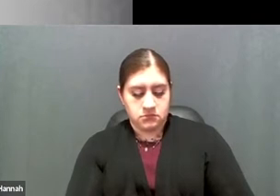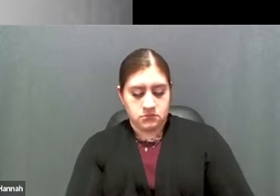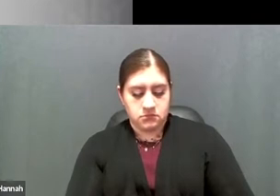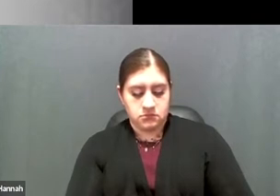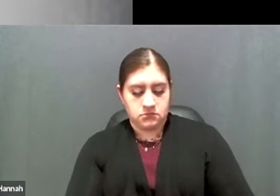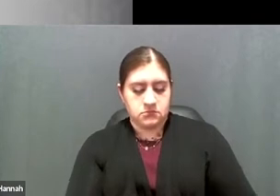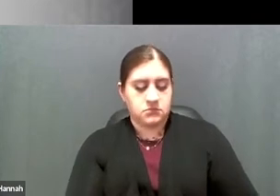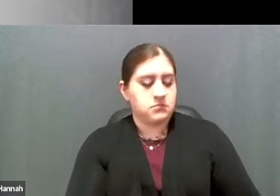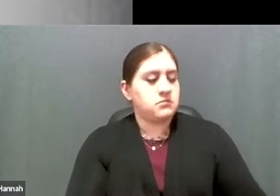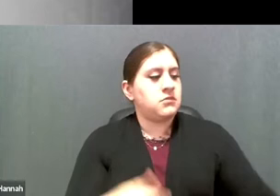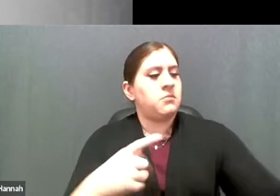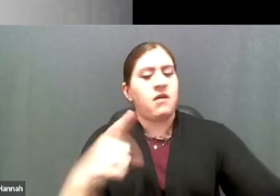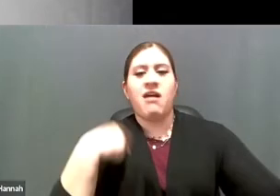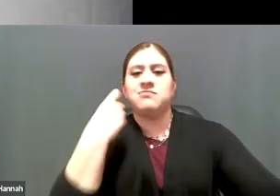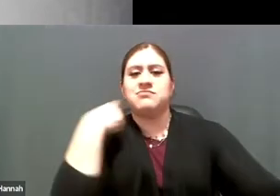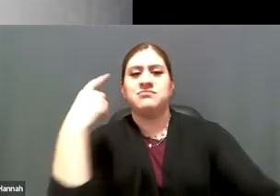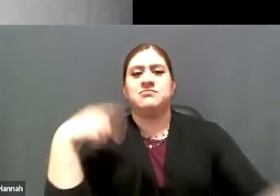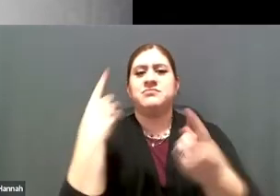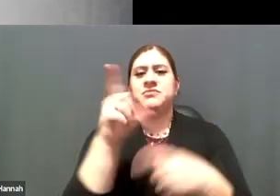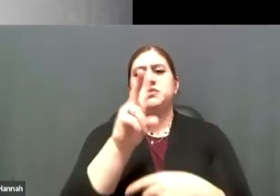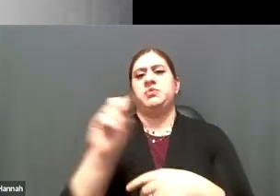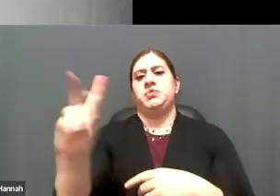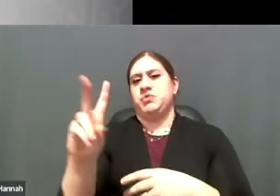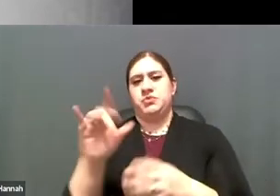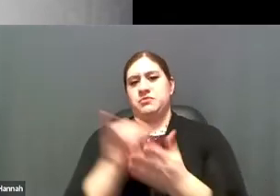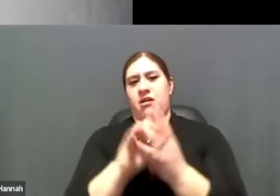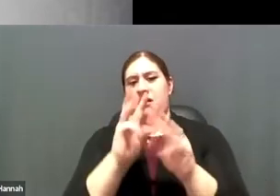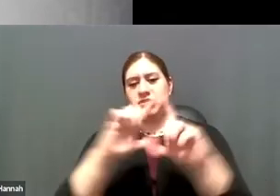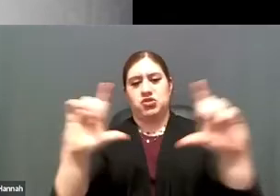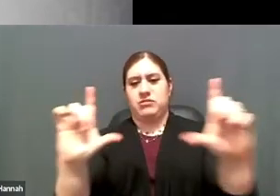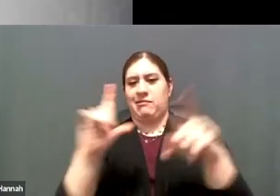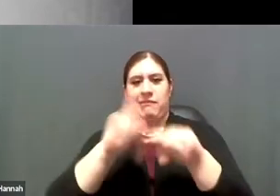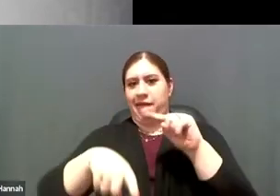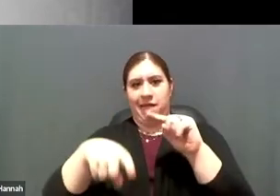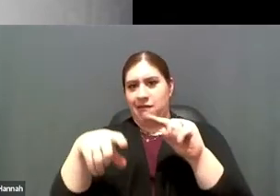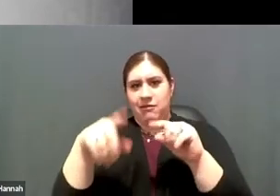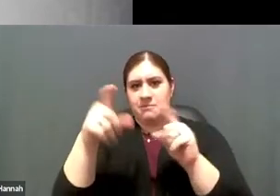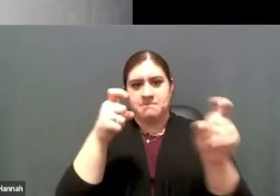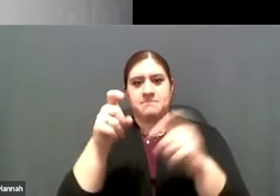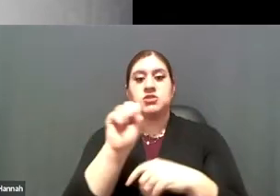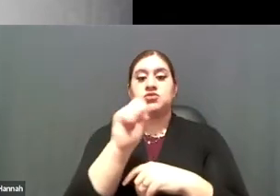But I just went back to 2002 because that's all my screen would hold. So Dr. Sean Obrey.